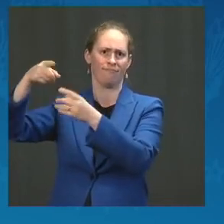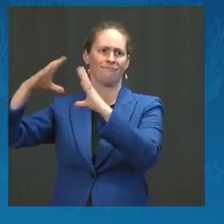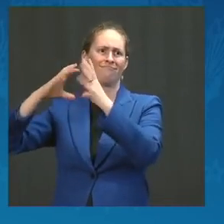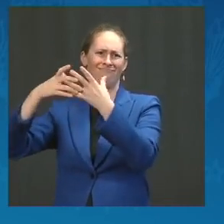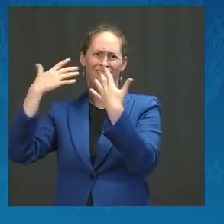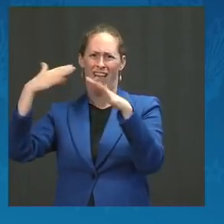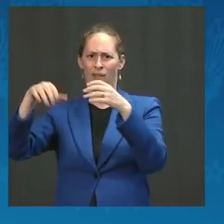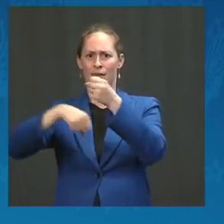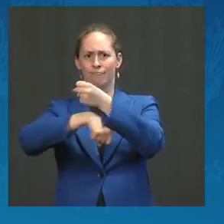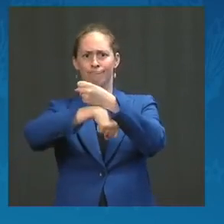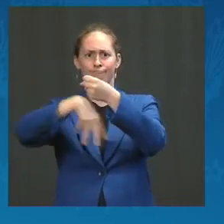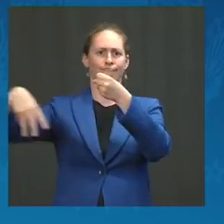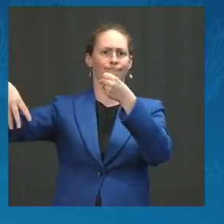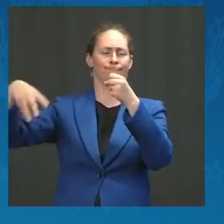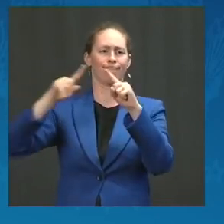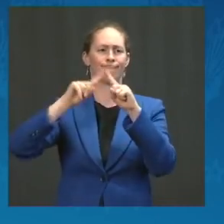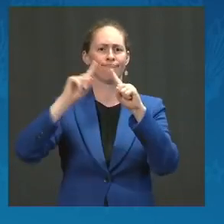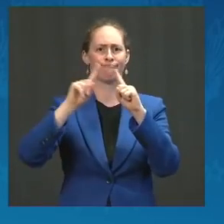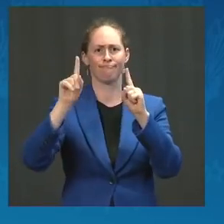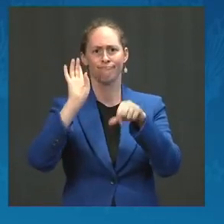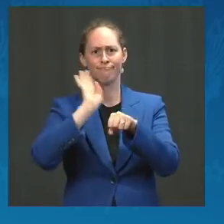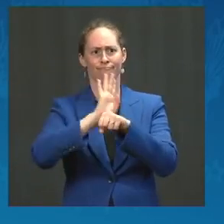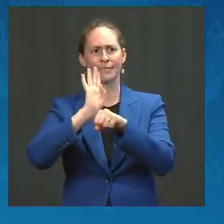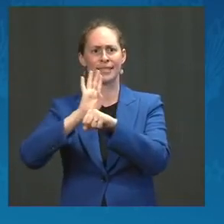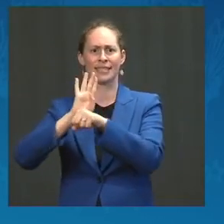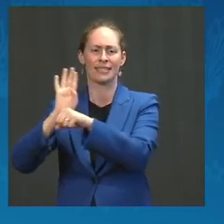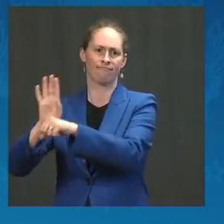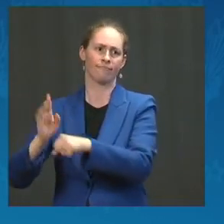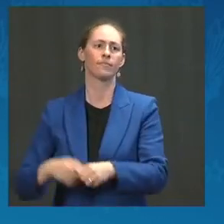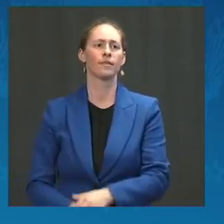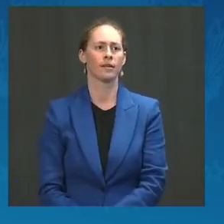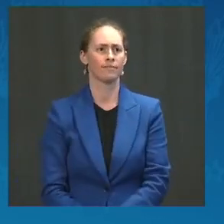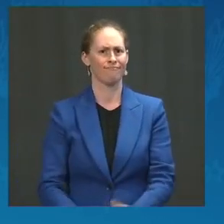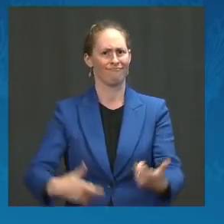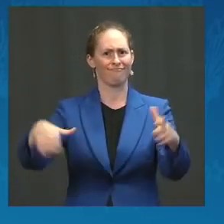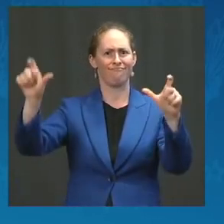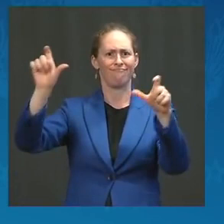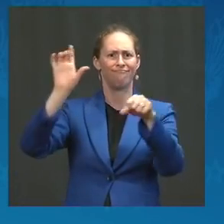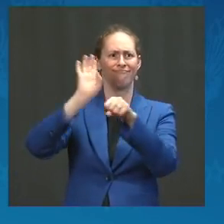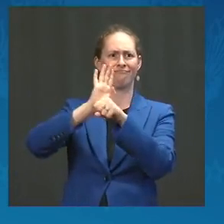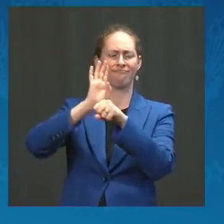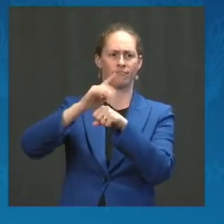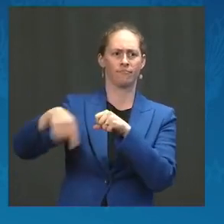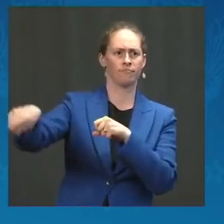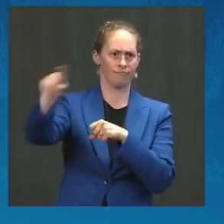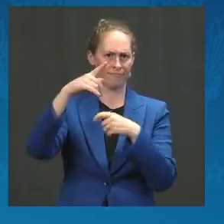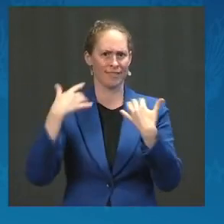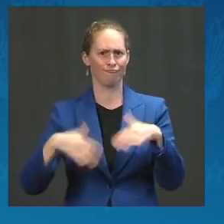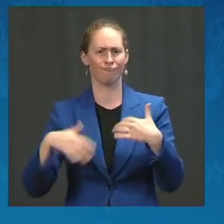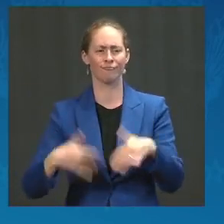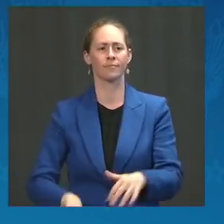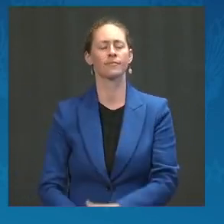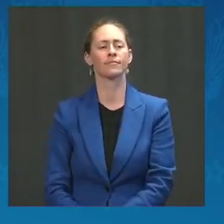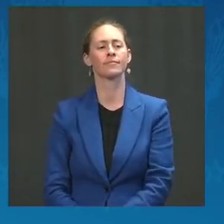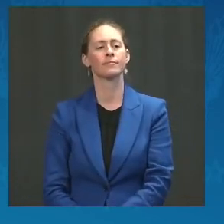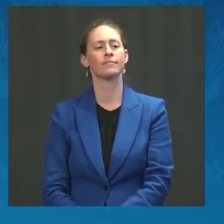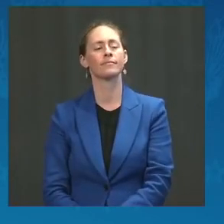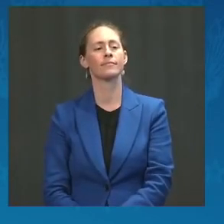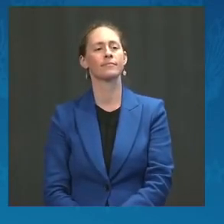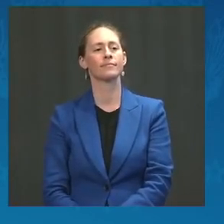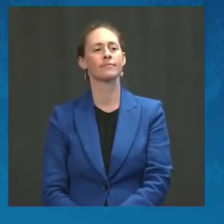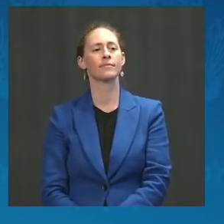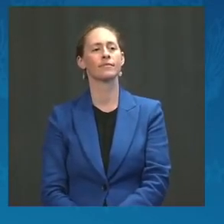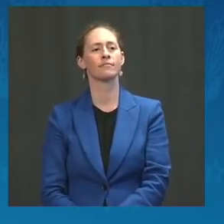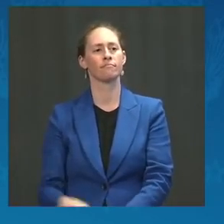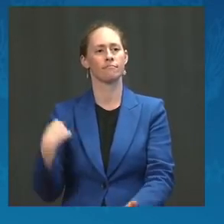Business Roundtable, which comprises of the largest and biggest corporations in America. They're all applauding the actions the federal government